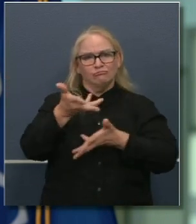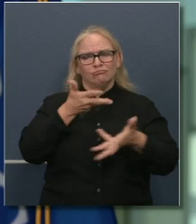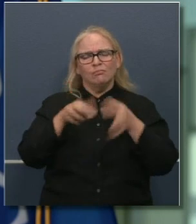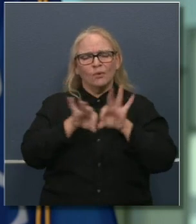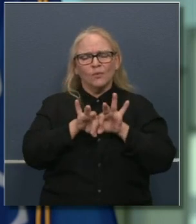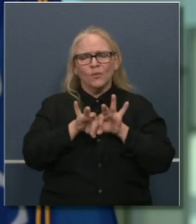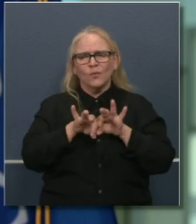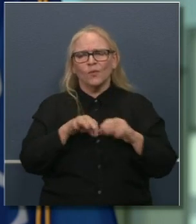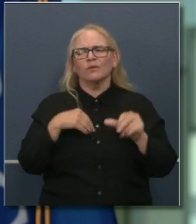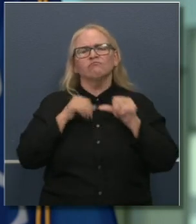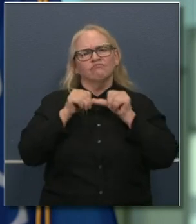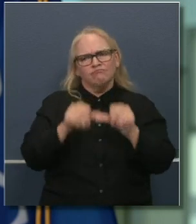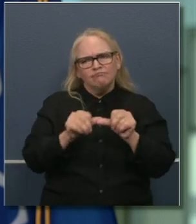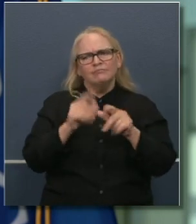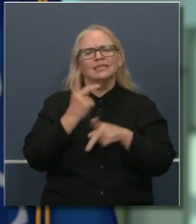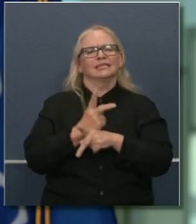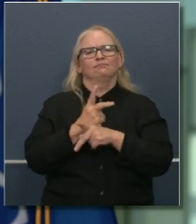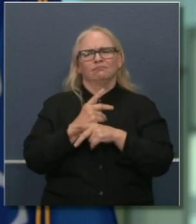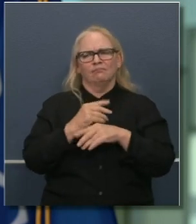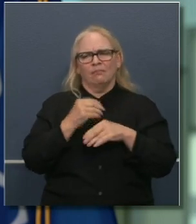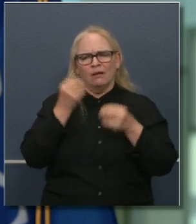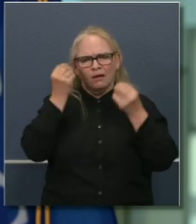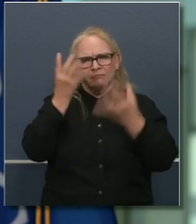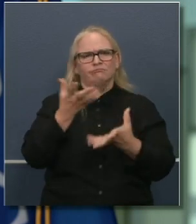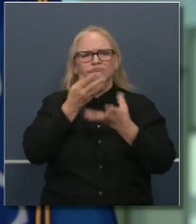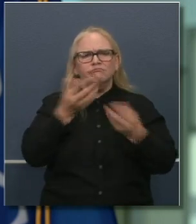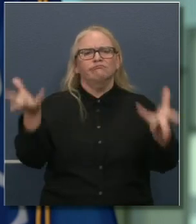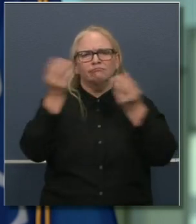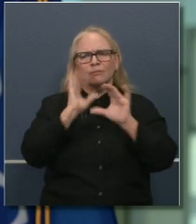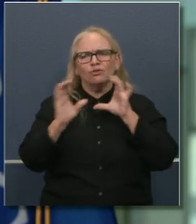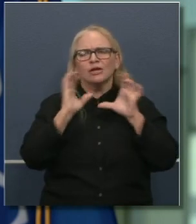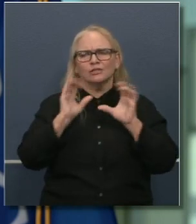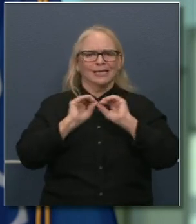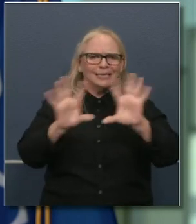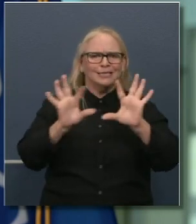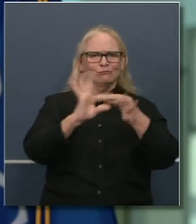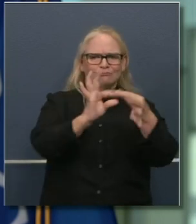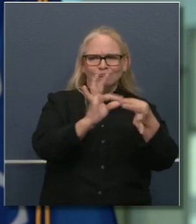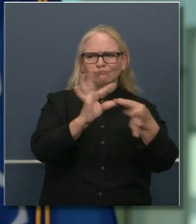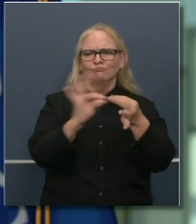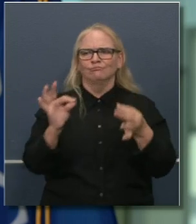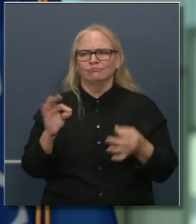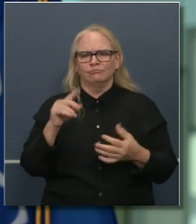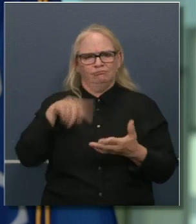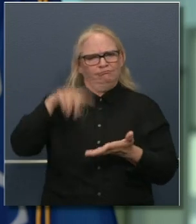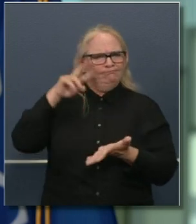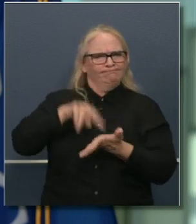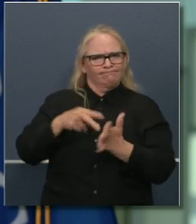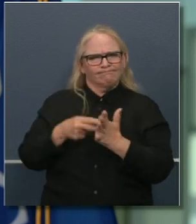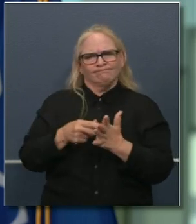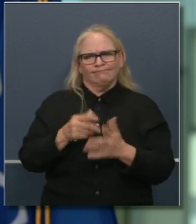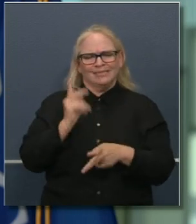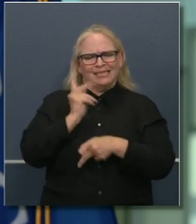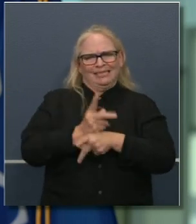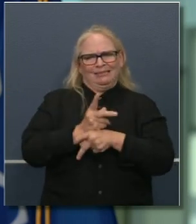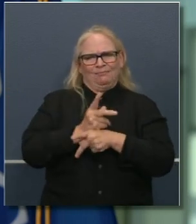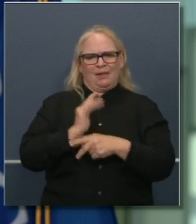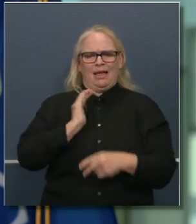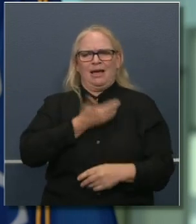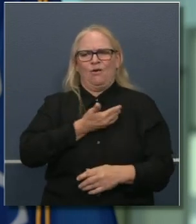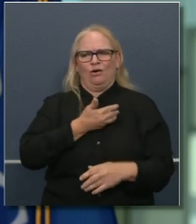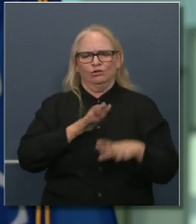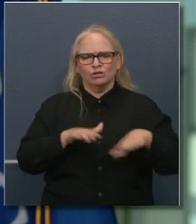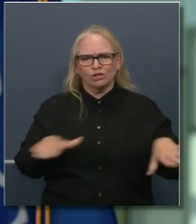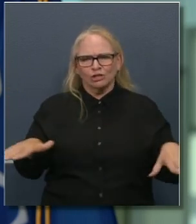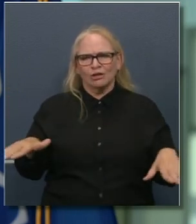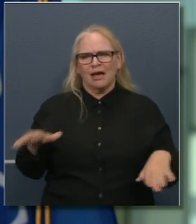it with kind of, I think, clarity of purpose and conviction to keep our kids and keep